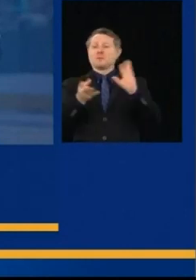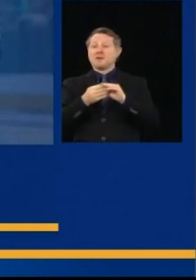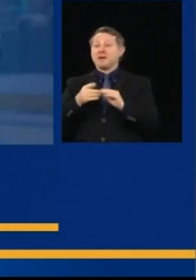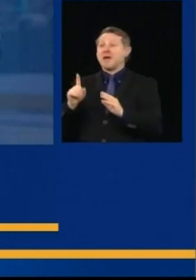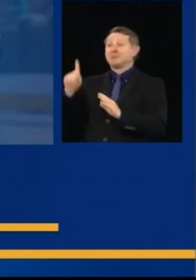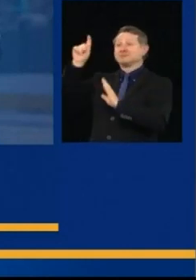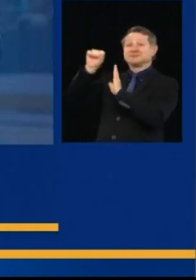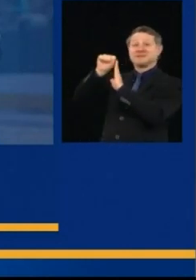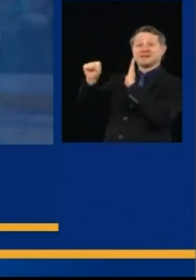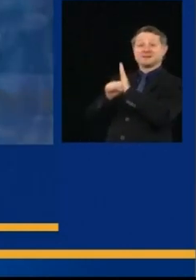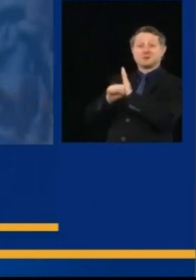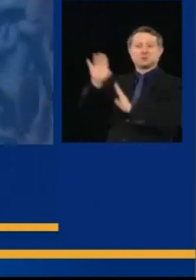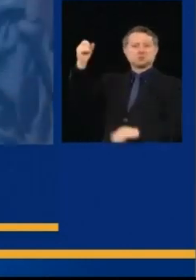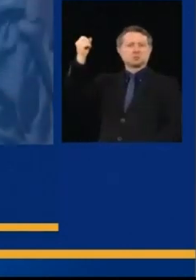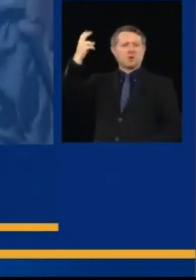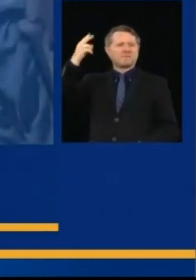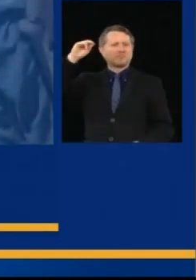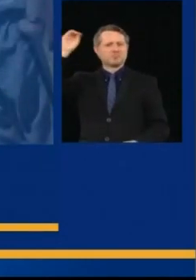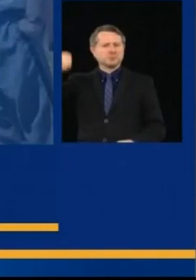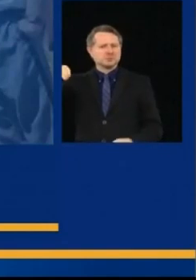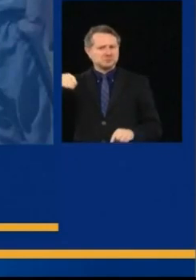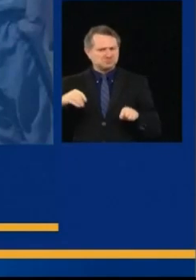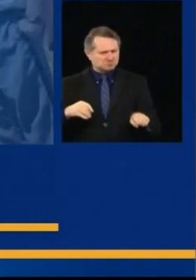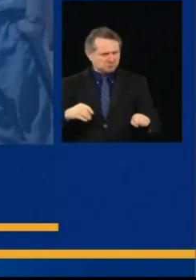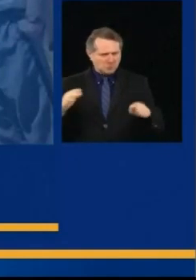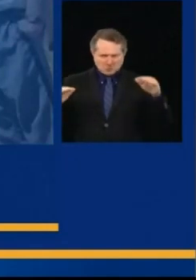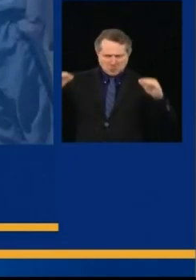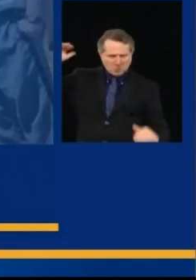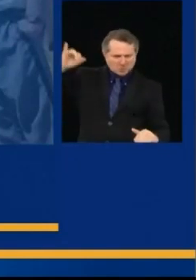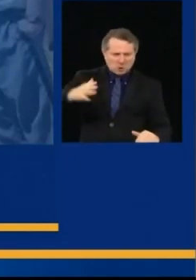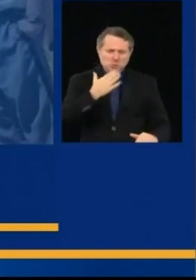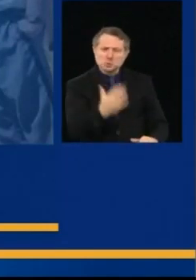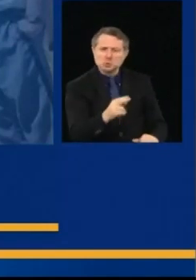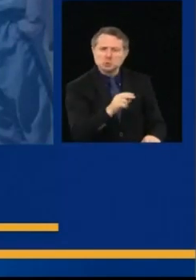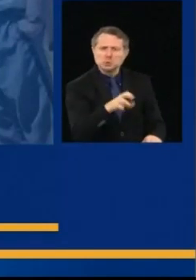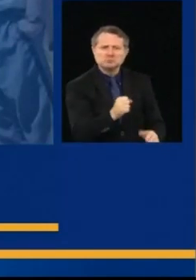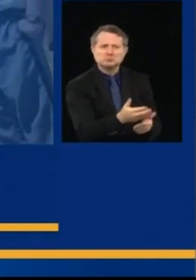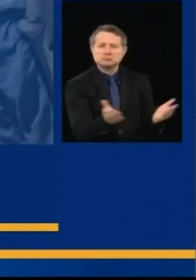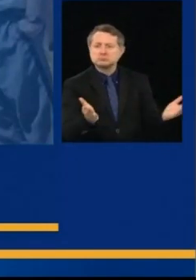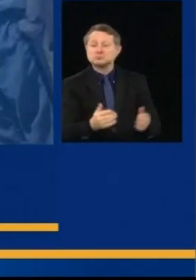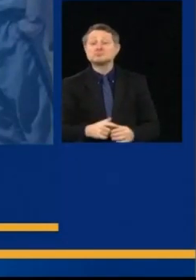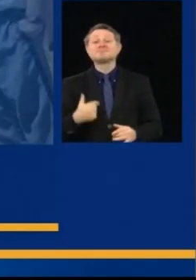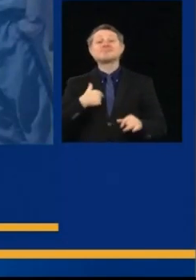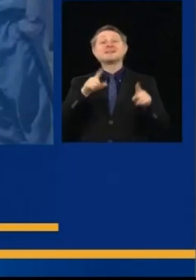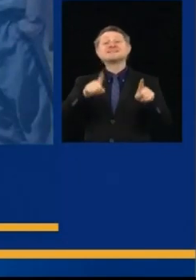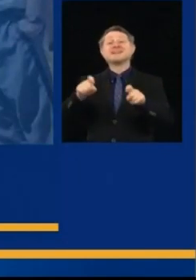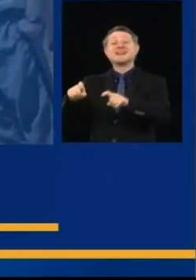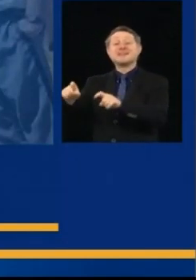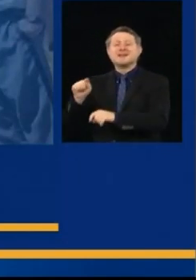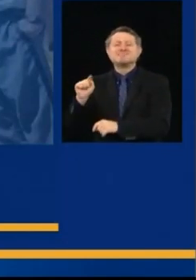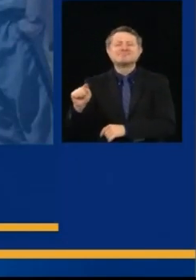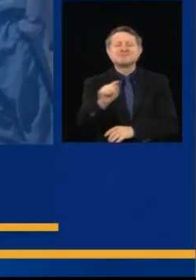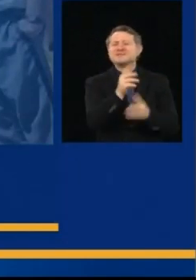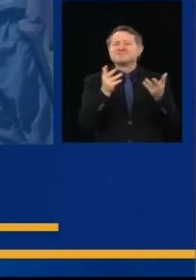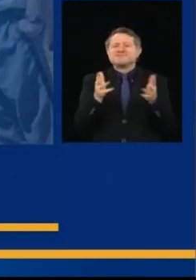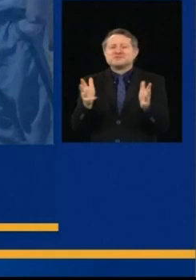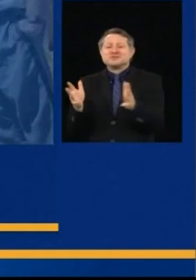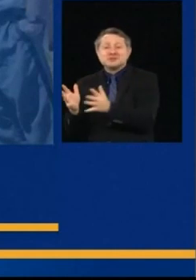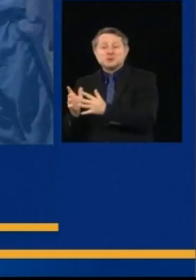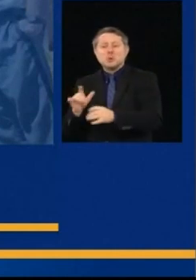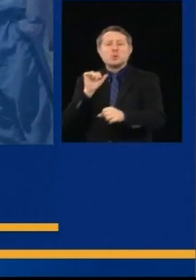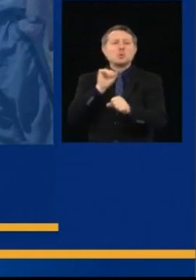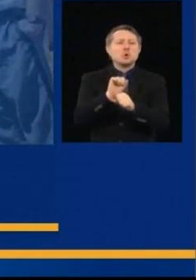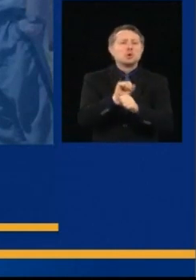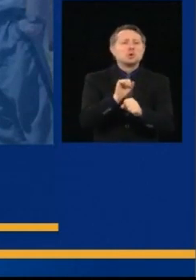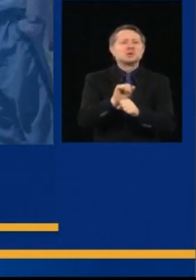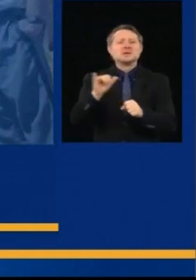that's also very good news. And then we tested the people who work at docks, our